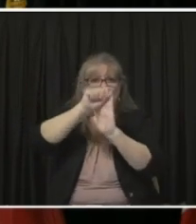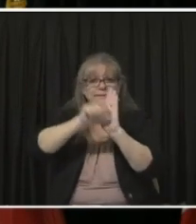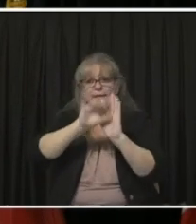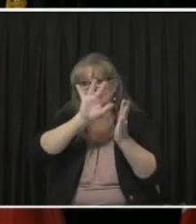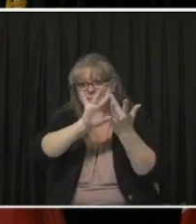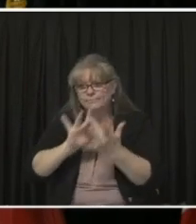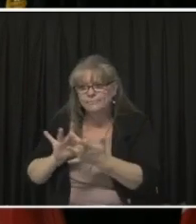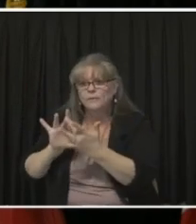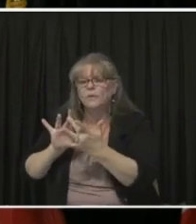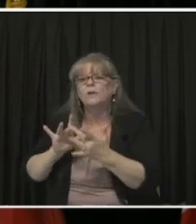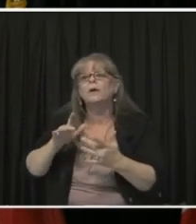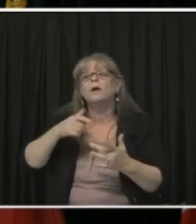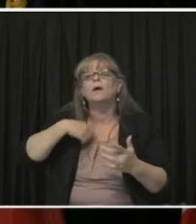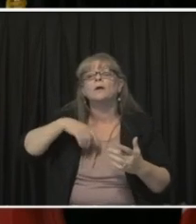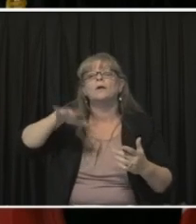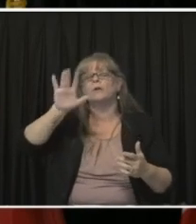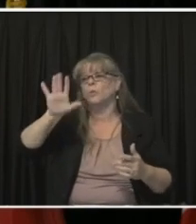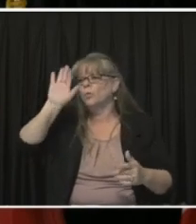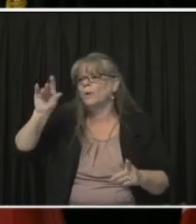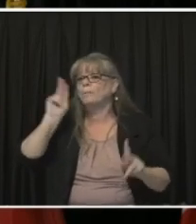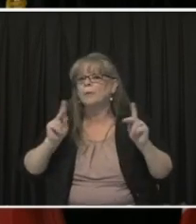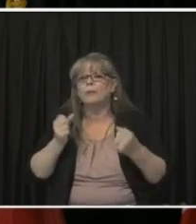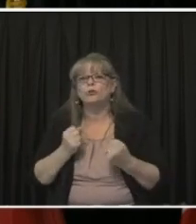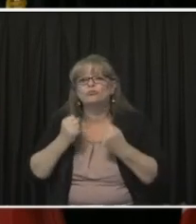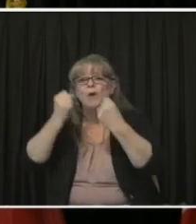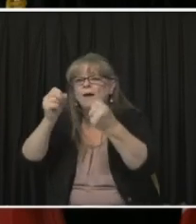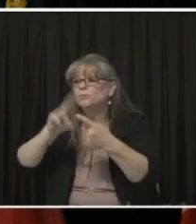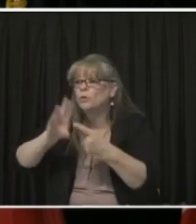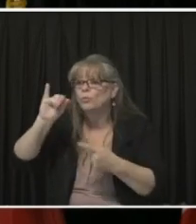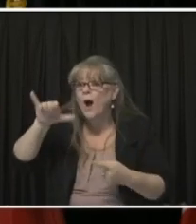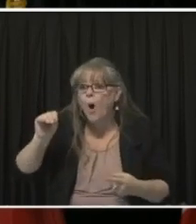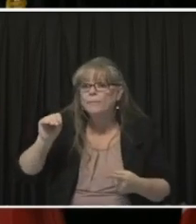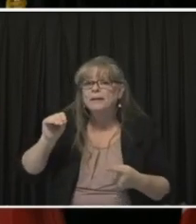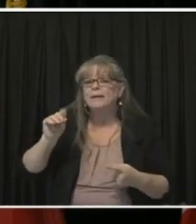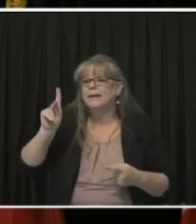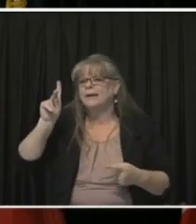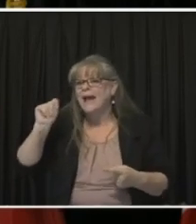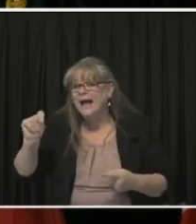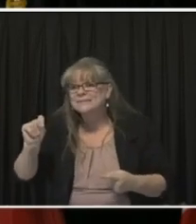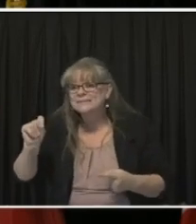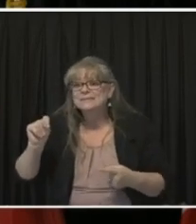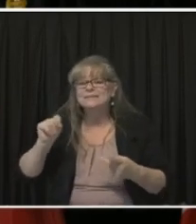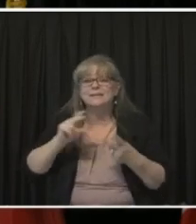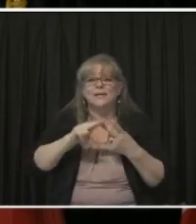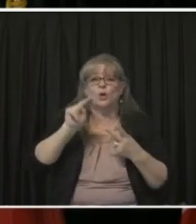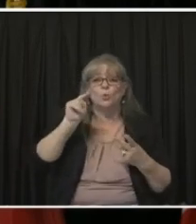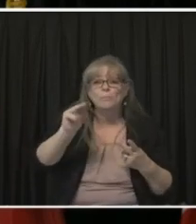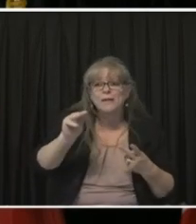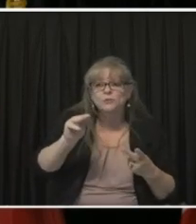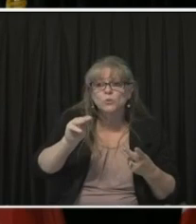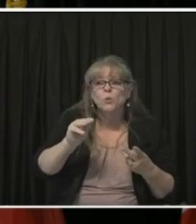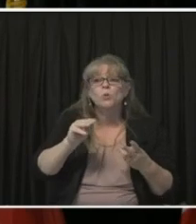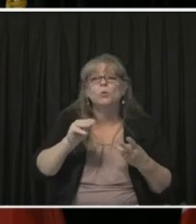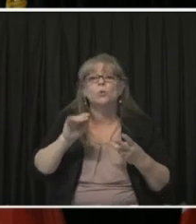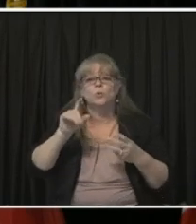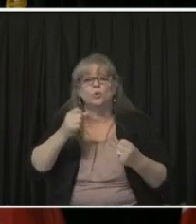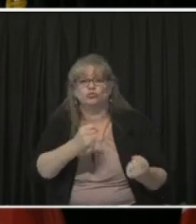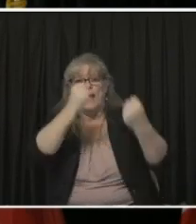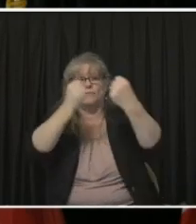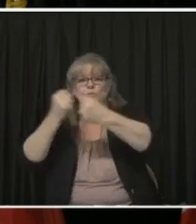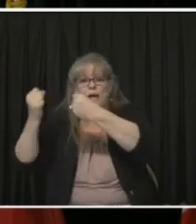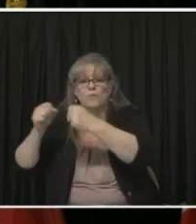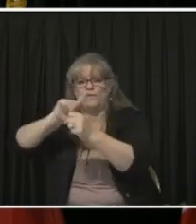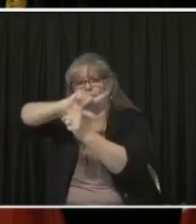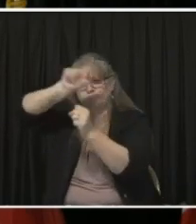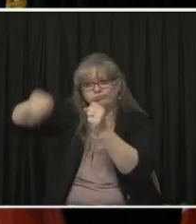and Northern Colorado and Wyoming, Southern Colorado and New Mexico, Eastern Colorado and Nebraska, and Kansas, Western Colorado and